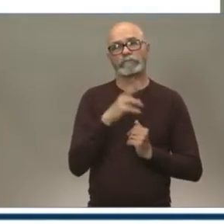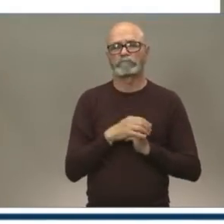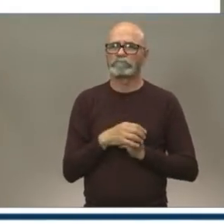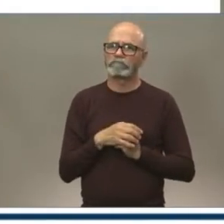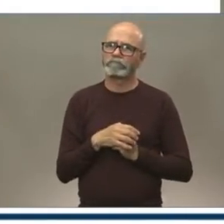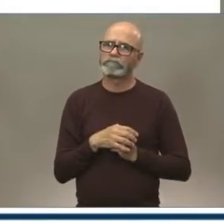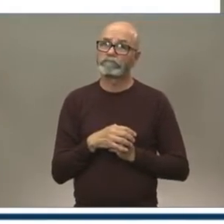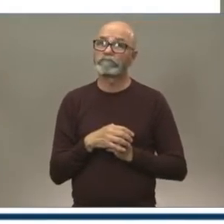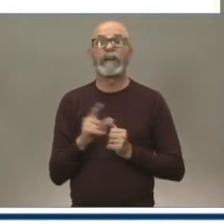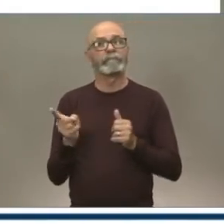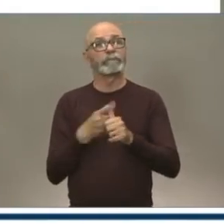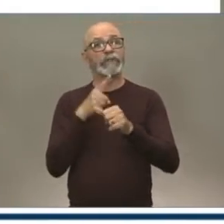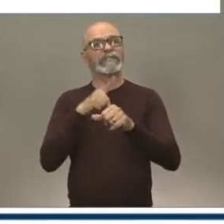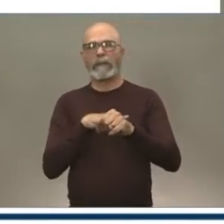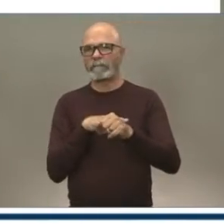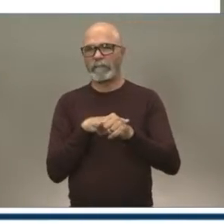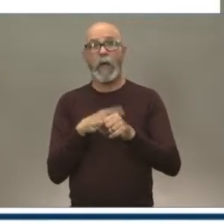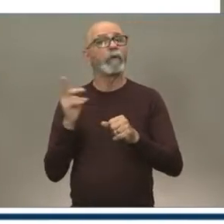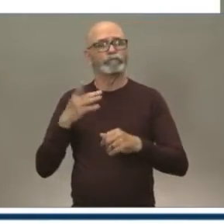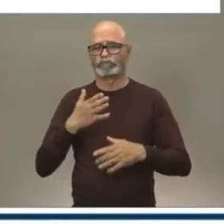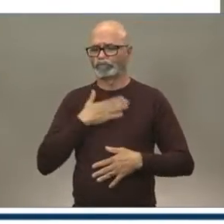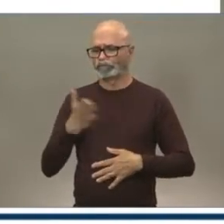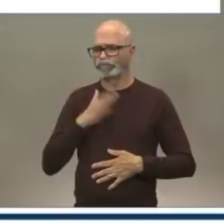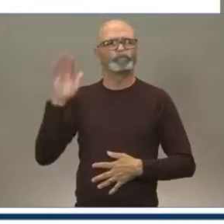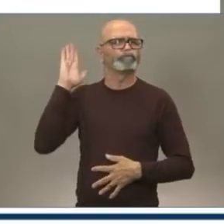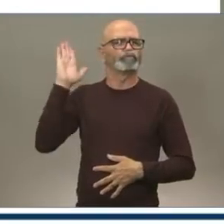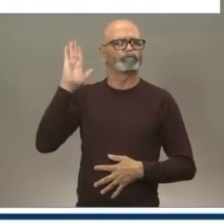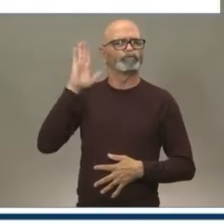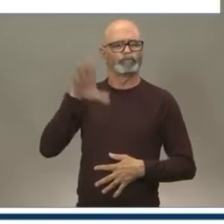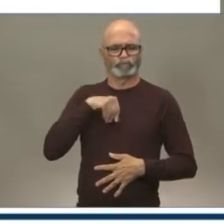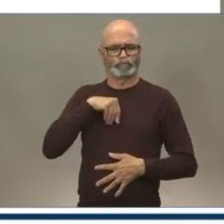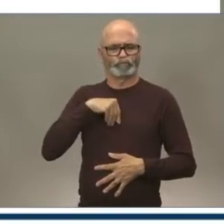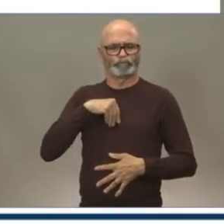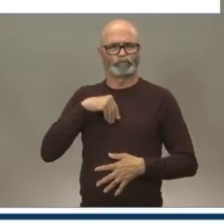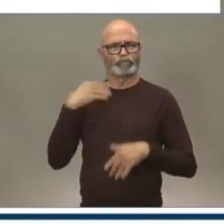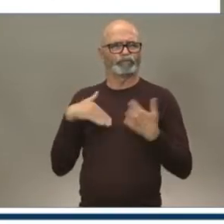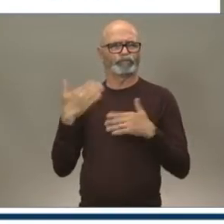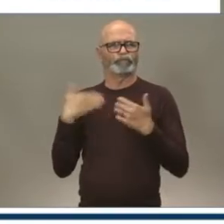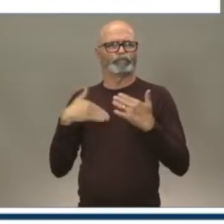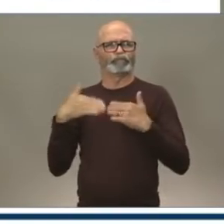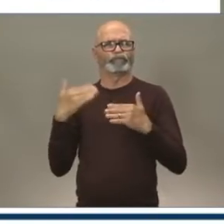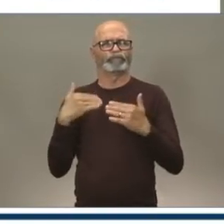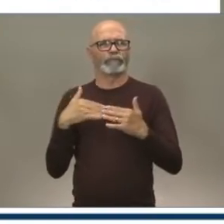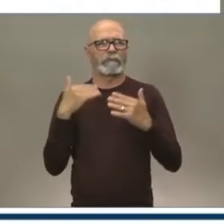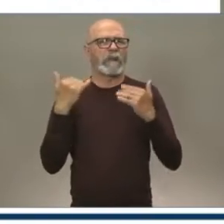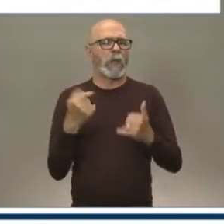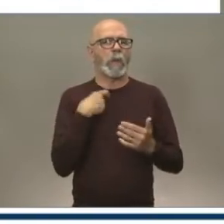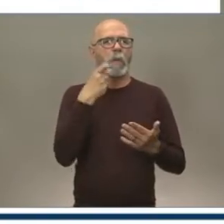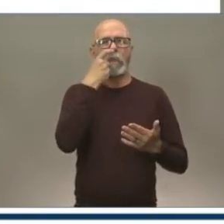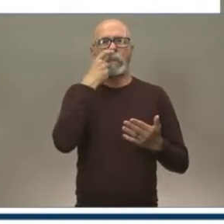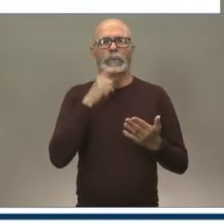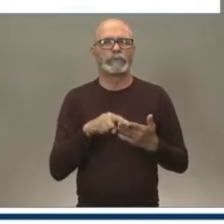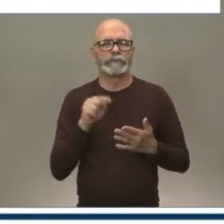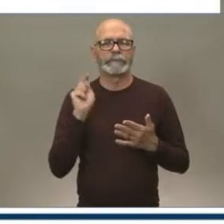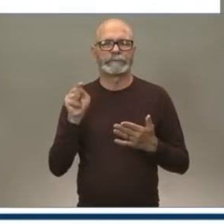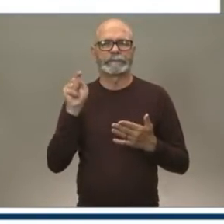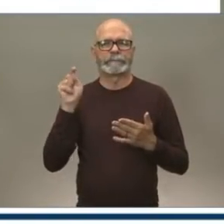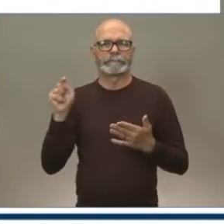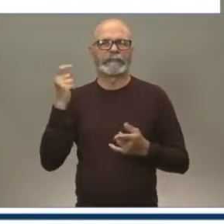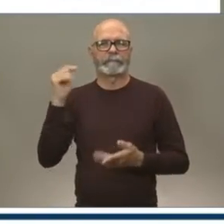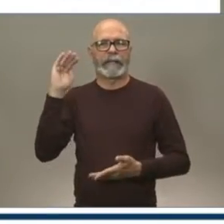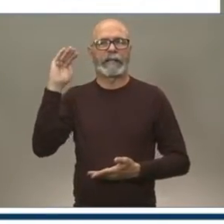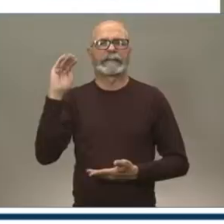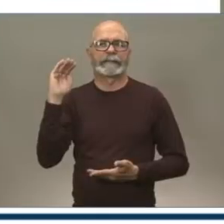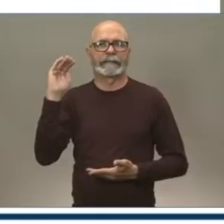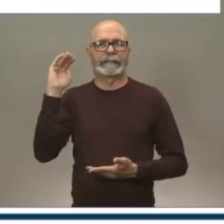good uptake, and most of our appointments for AstraZeneca were taken quickly, but we certainly have seen a significant decrease in the